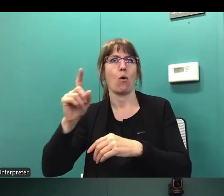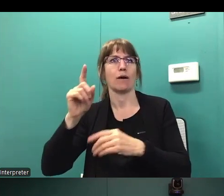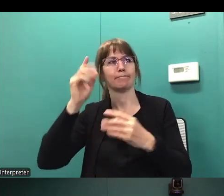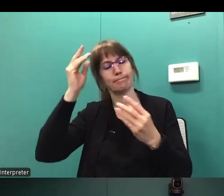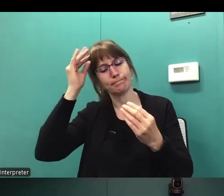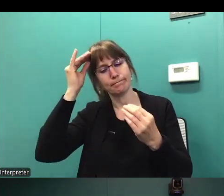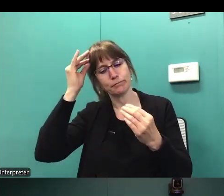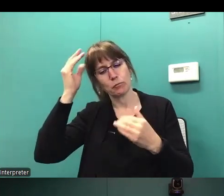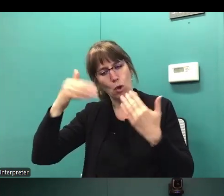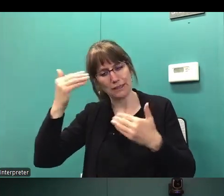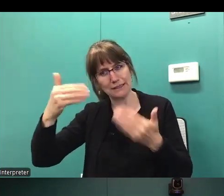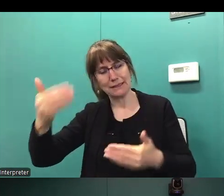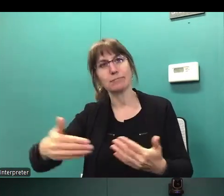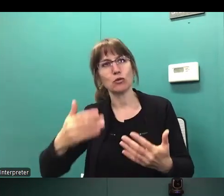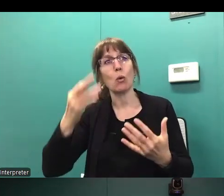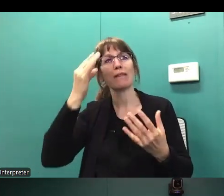mindful of that when doing language samples.